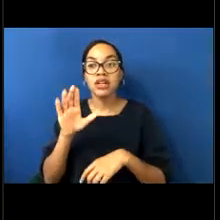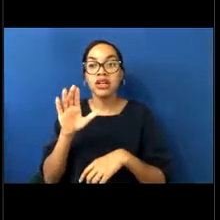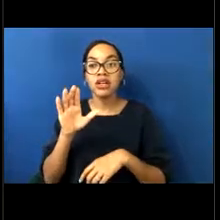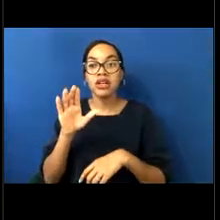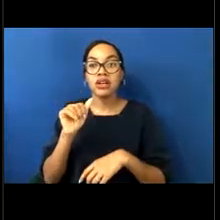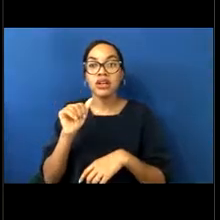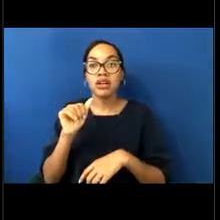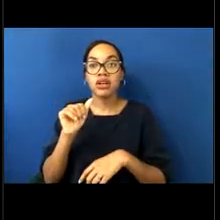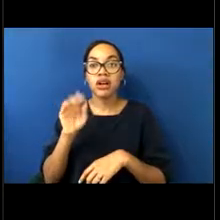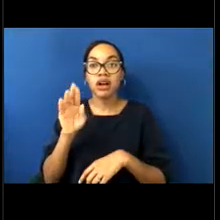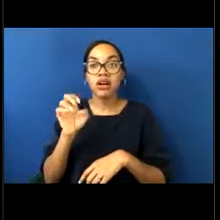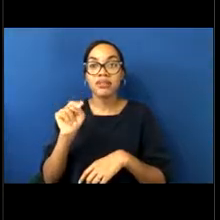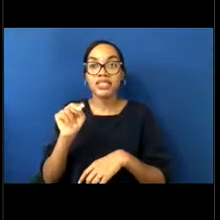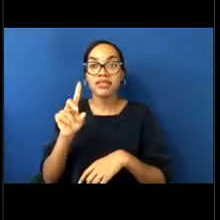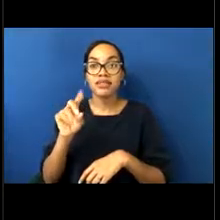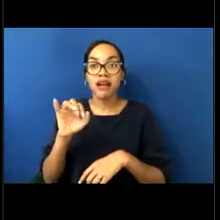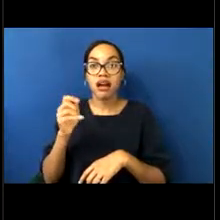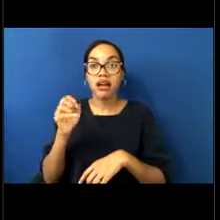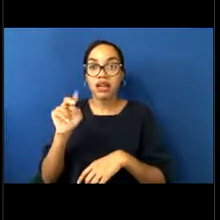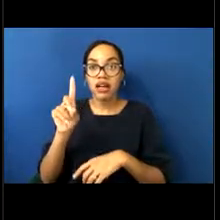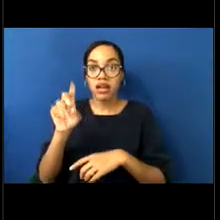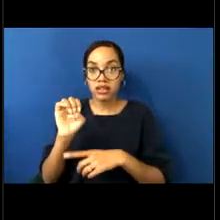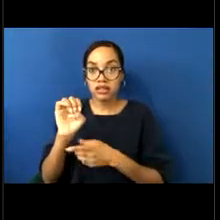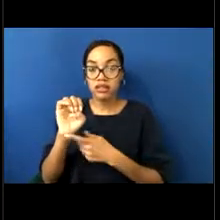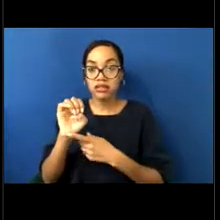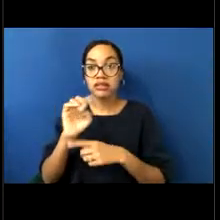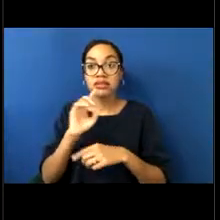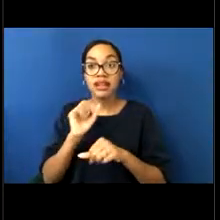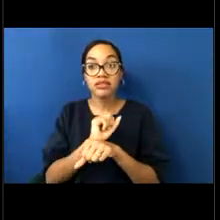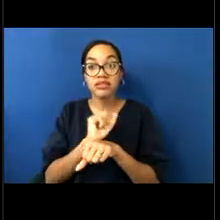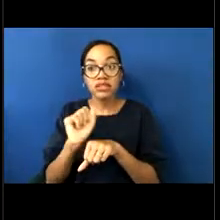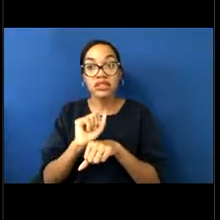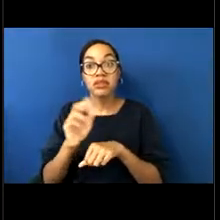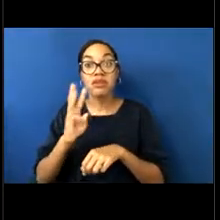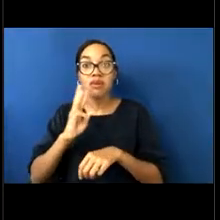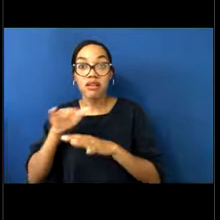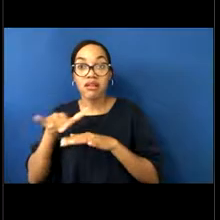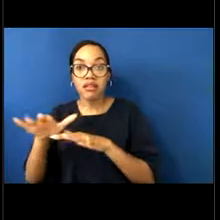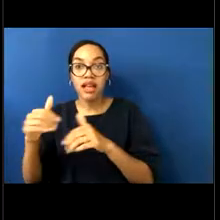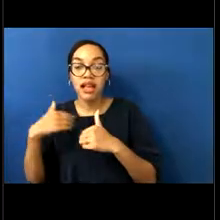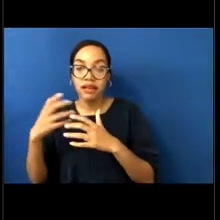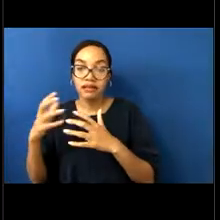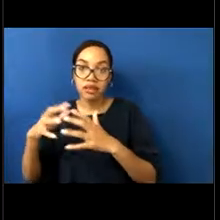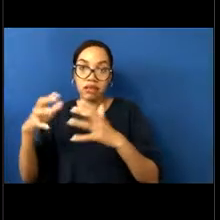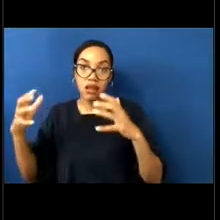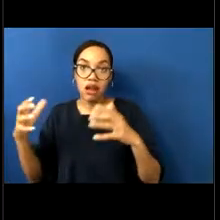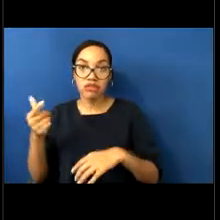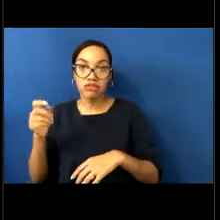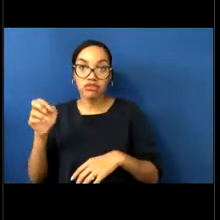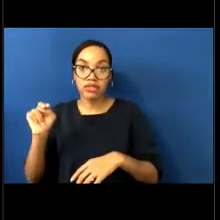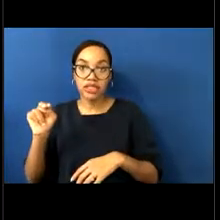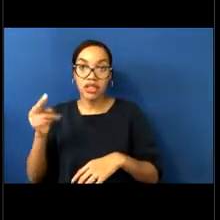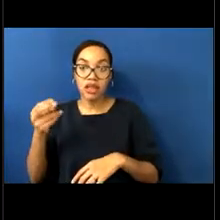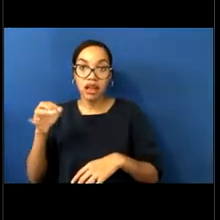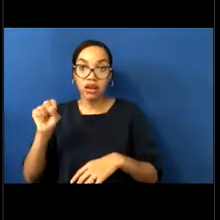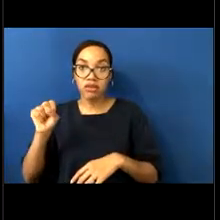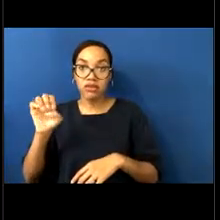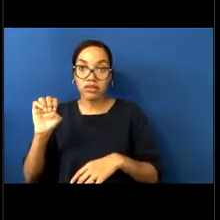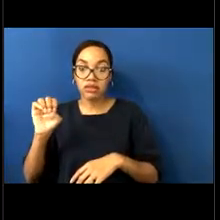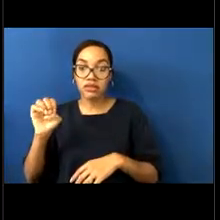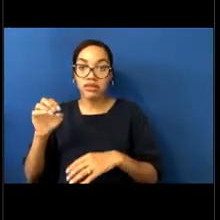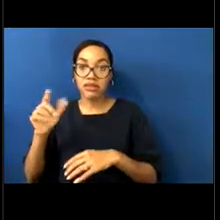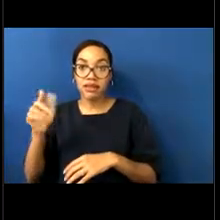abundant greenhouse gas. Water vapor is actually the most abundant greenhouse gas. But carbon dioxide is being produced in excess from human activity,